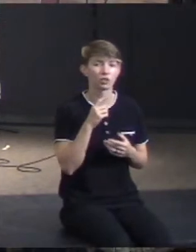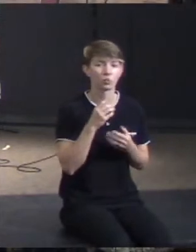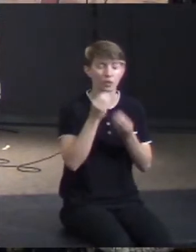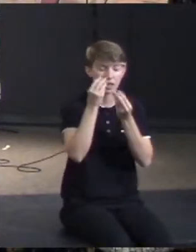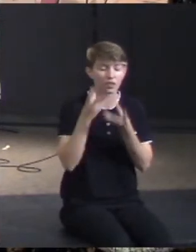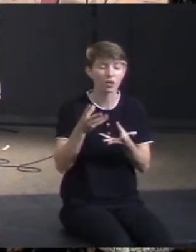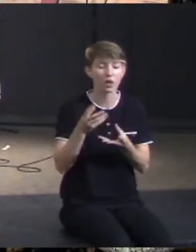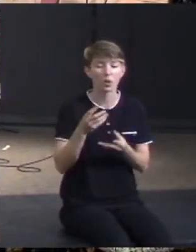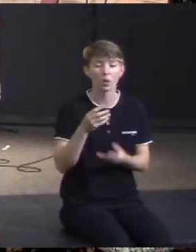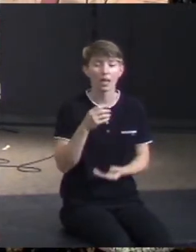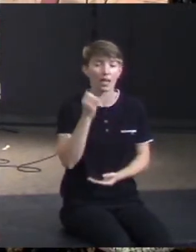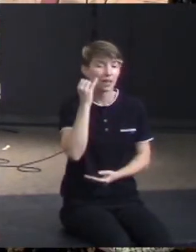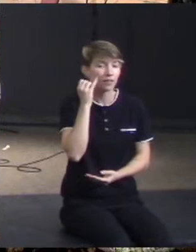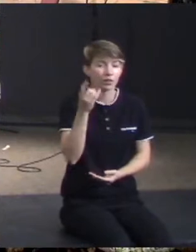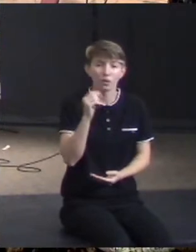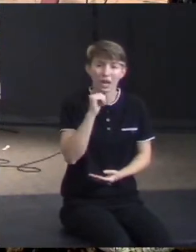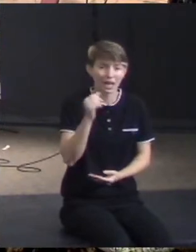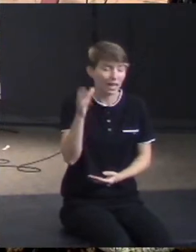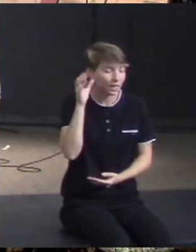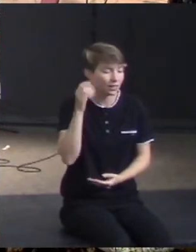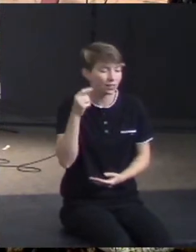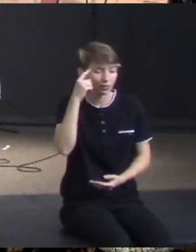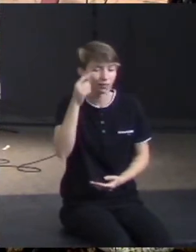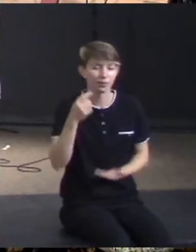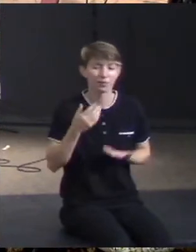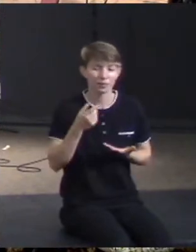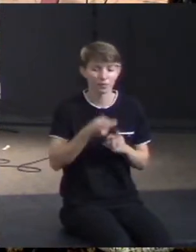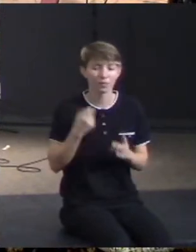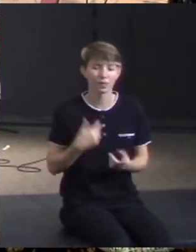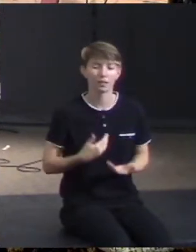cruel. No follow-up call. Come on, bro.